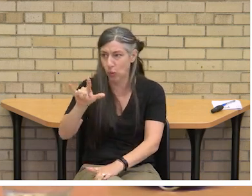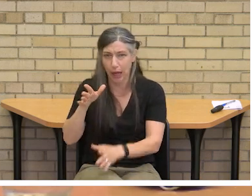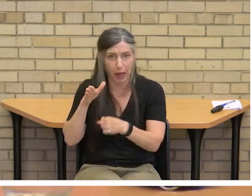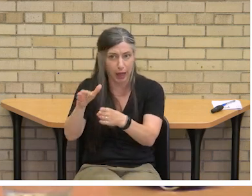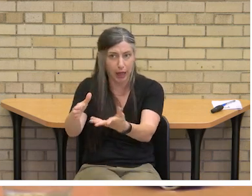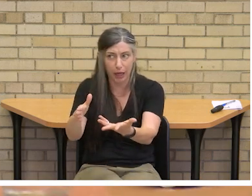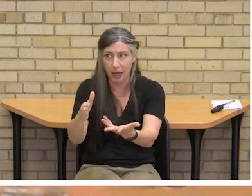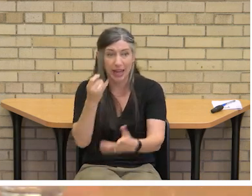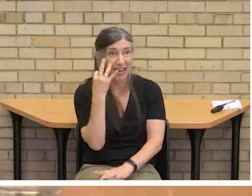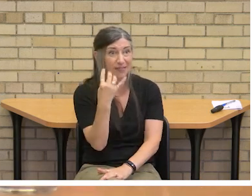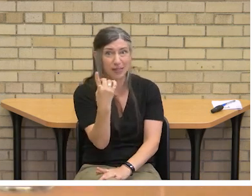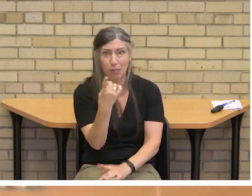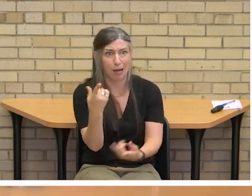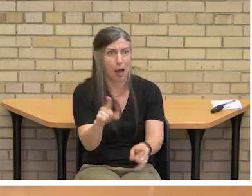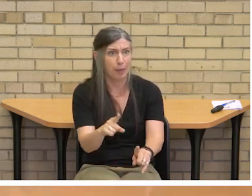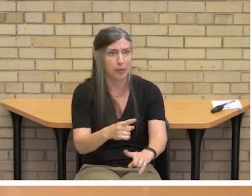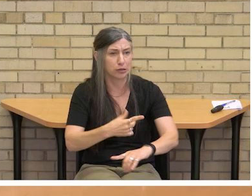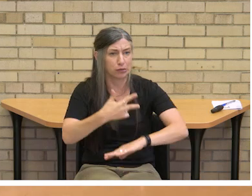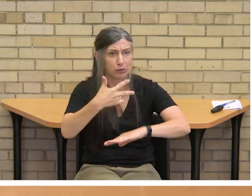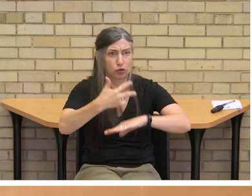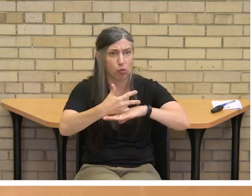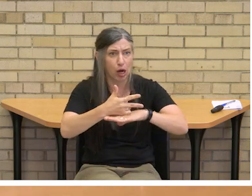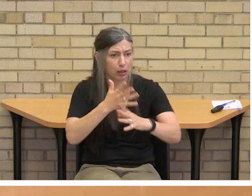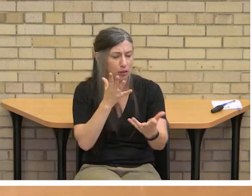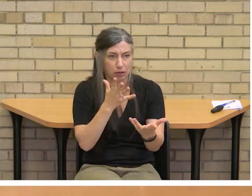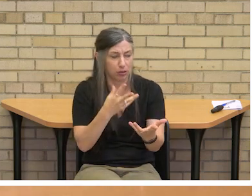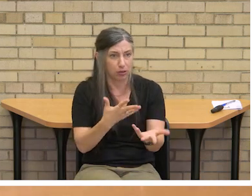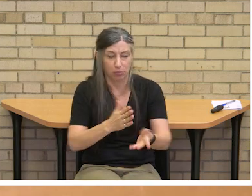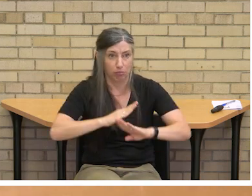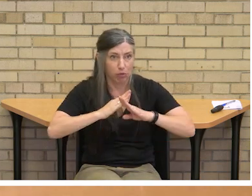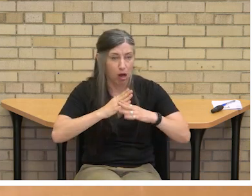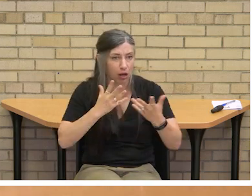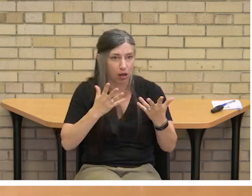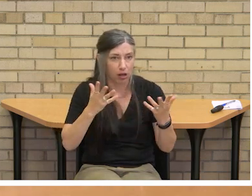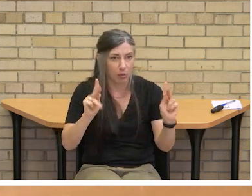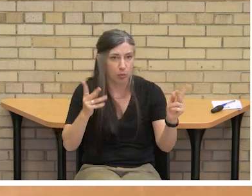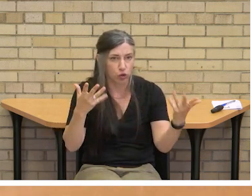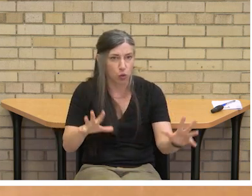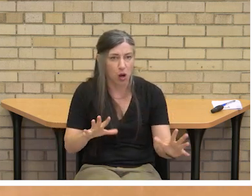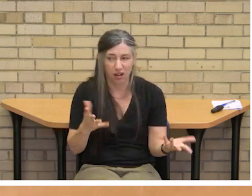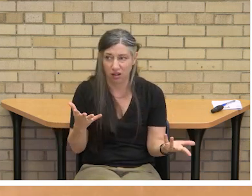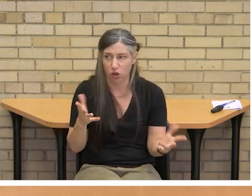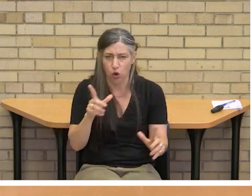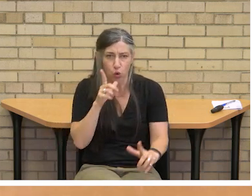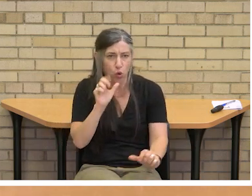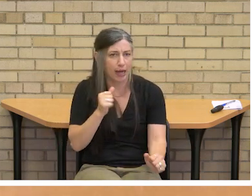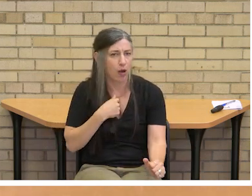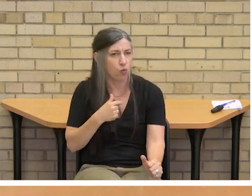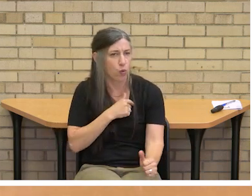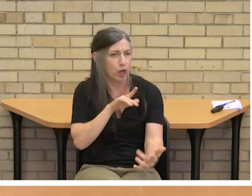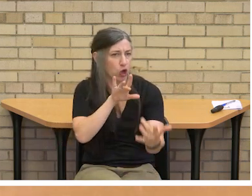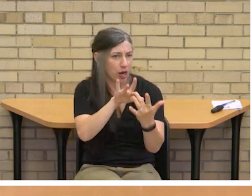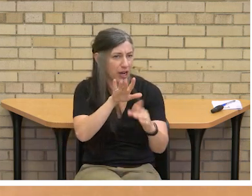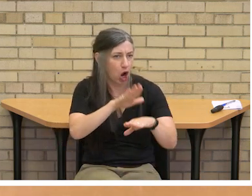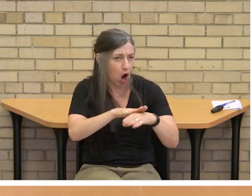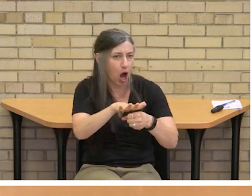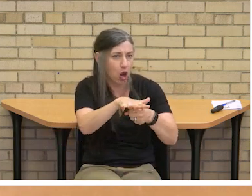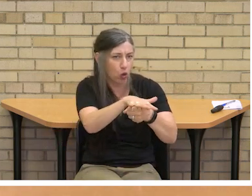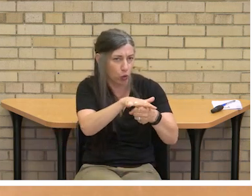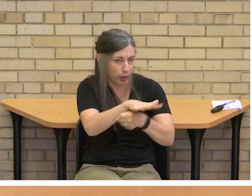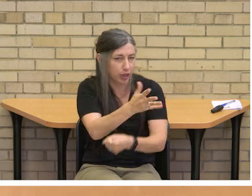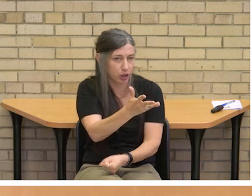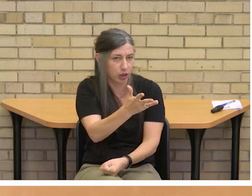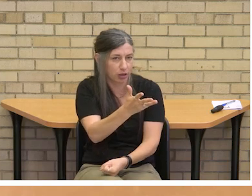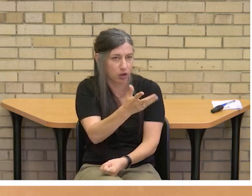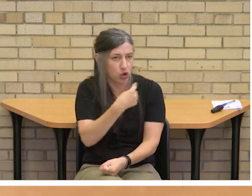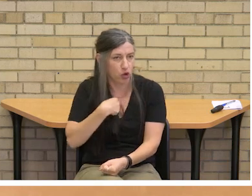truck in the neighborhood that somebody doesn't want them in there, parking, is there going to be somebody on site that the